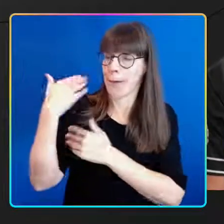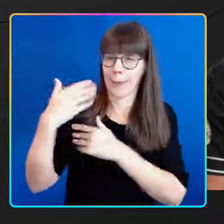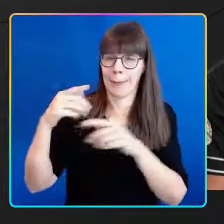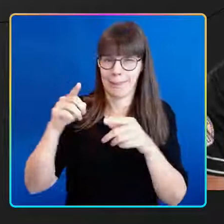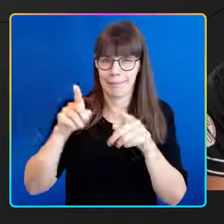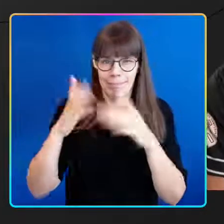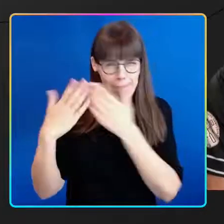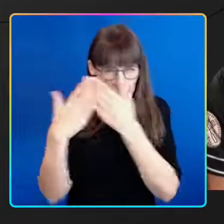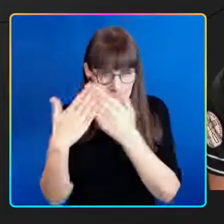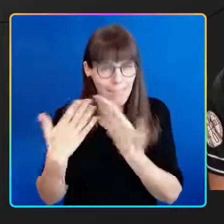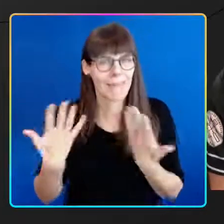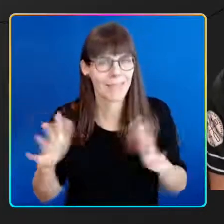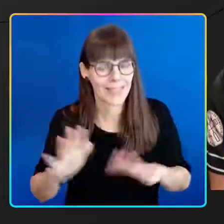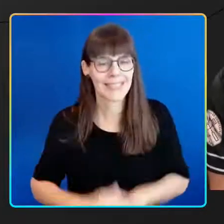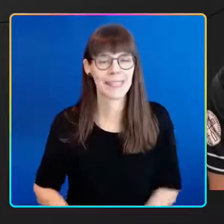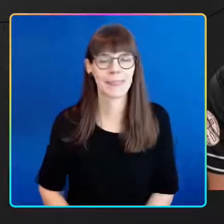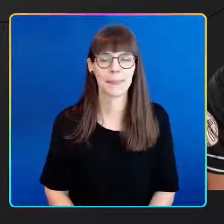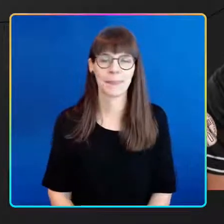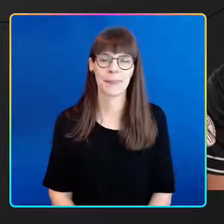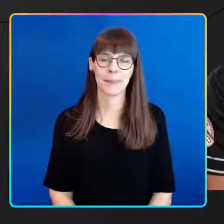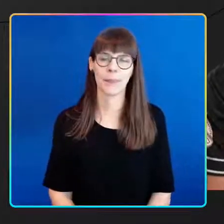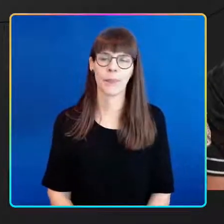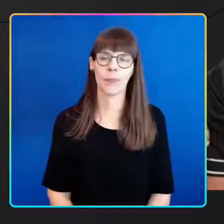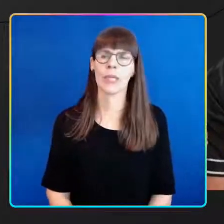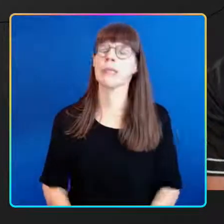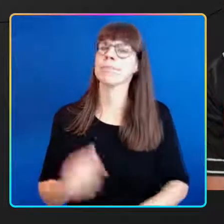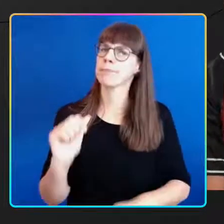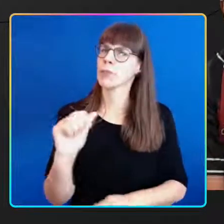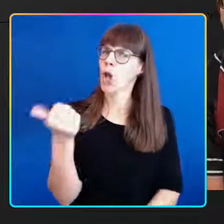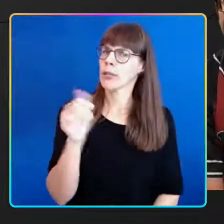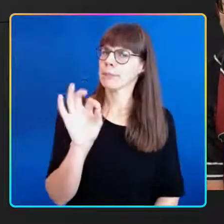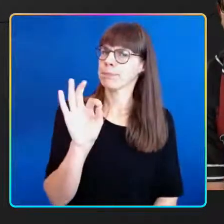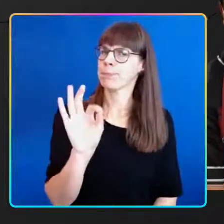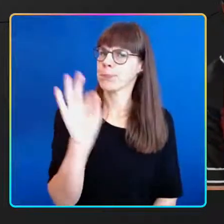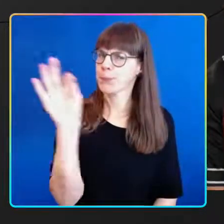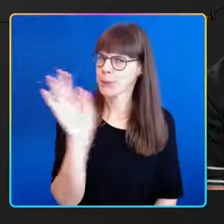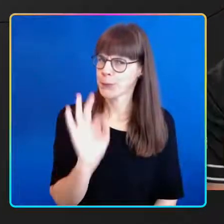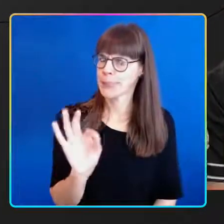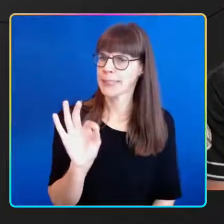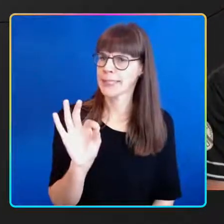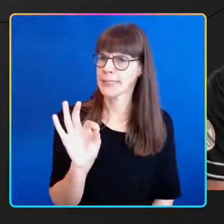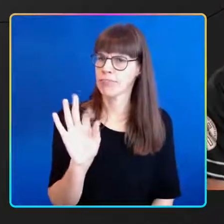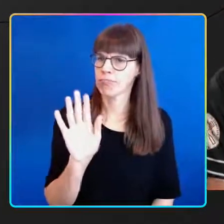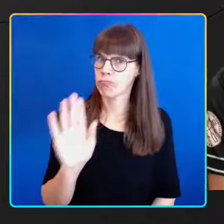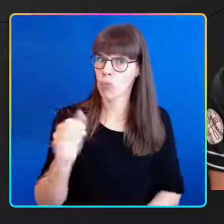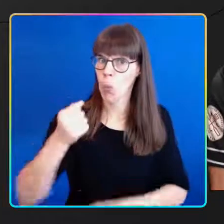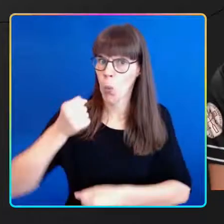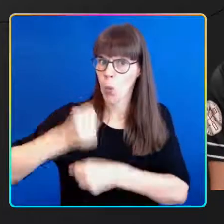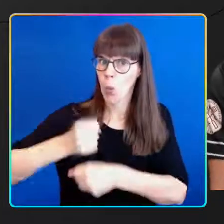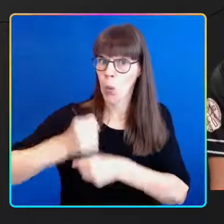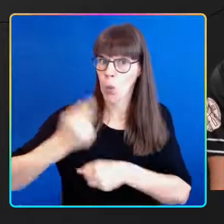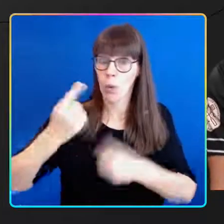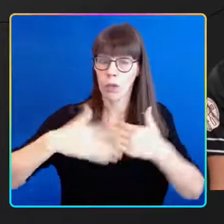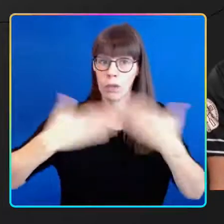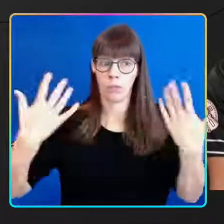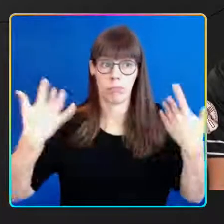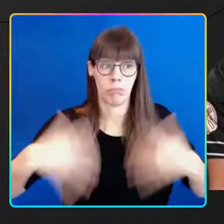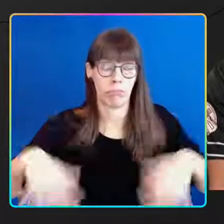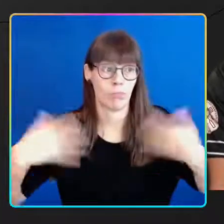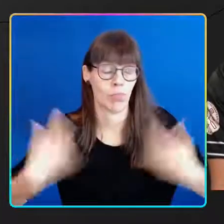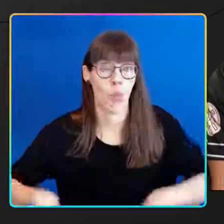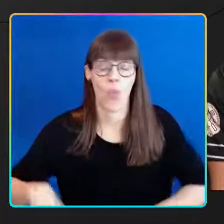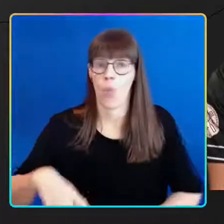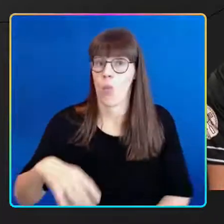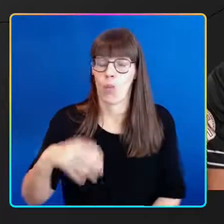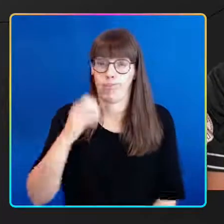So my other question is it sounds amazing what you do during day, but there must be